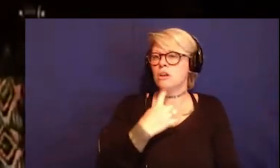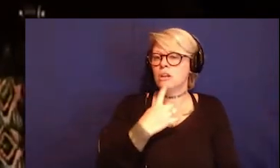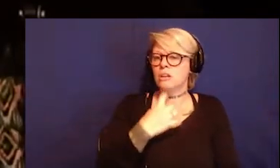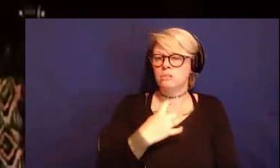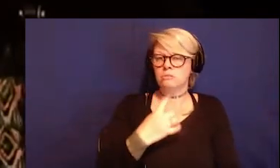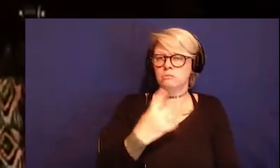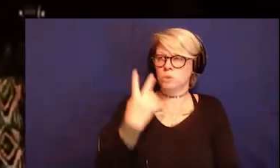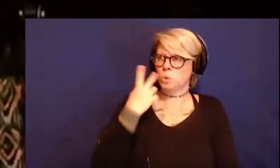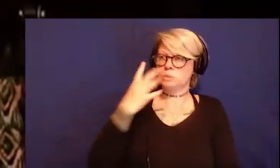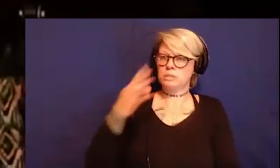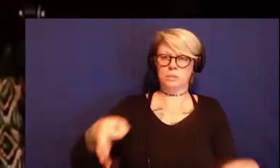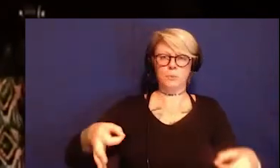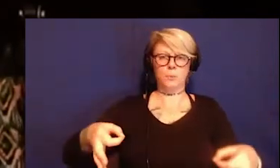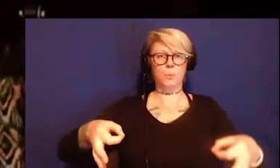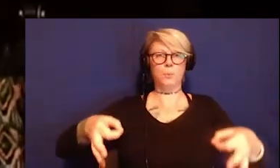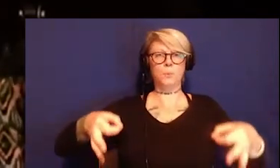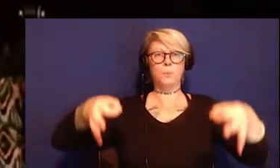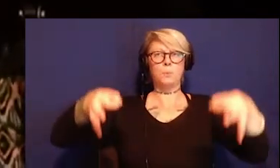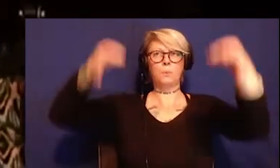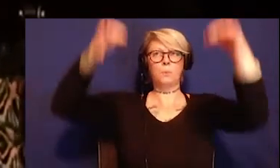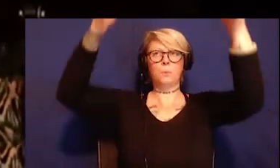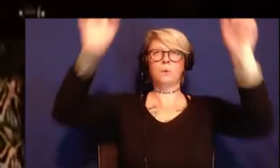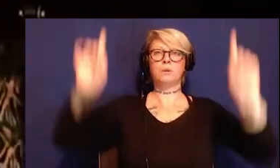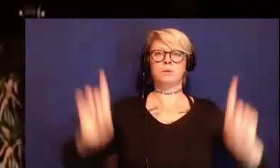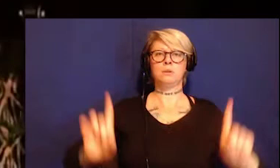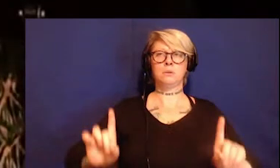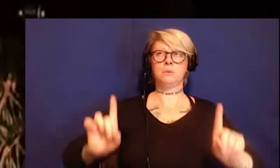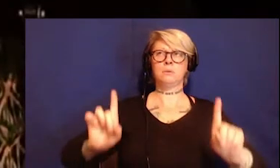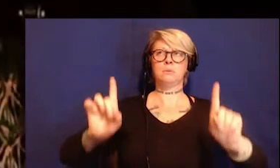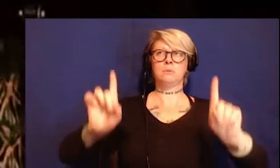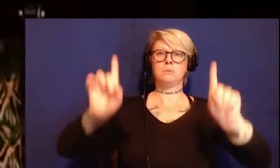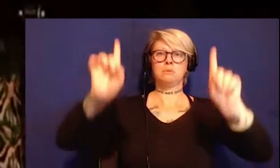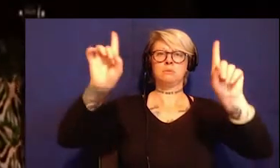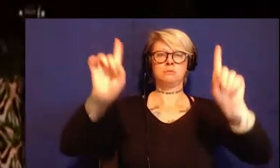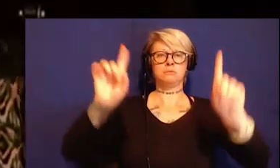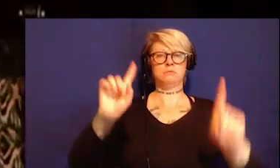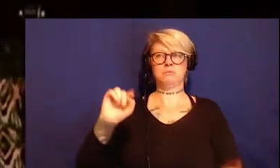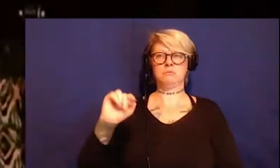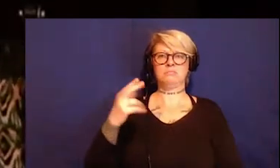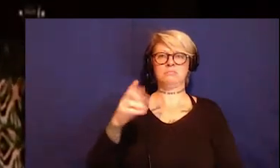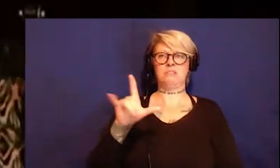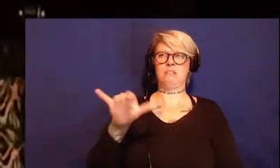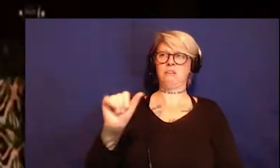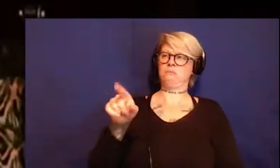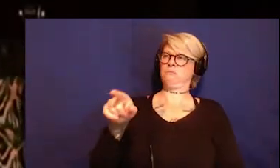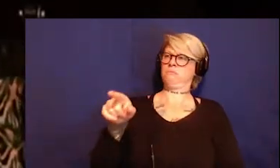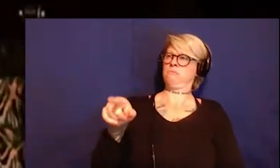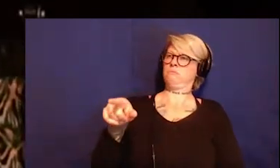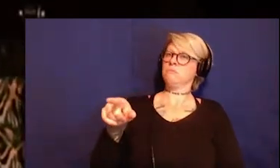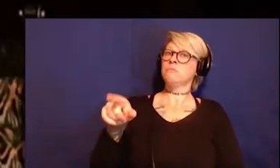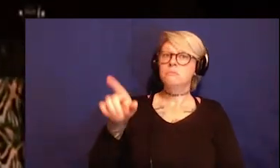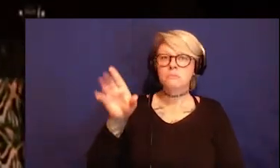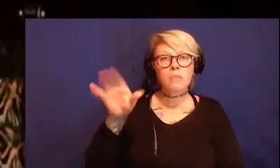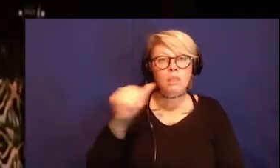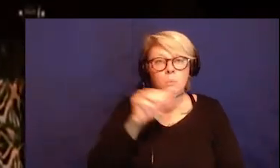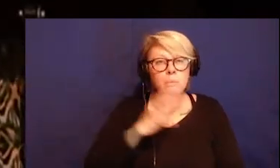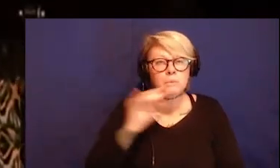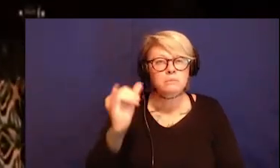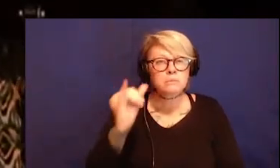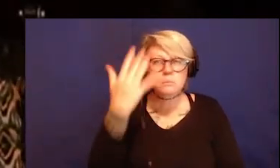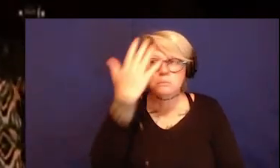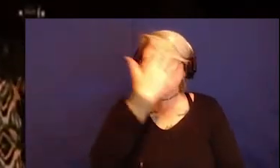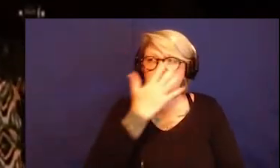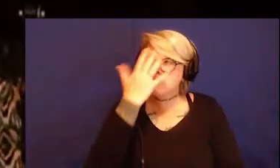poles are rising towards the sky. Talia barely has time to react before a woman who looks just like her,